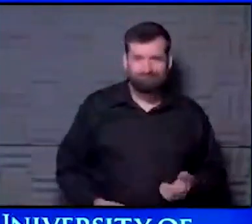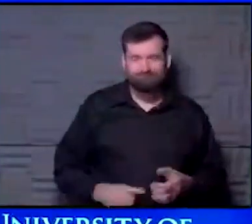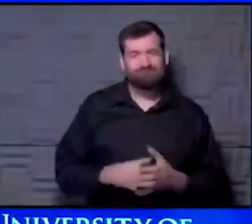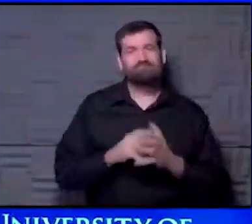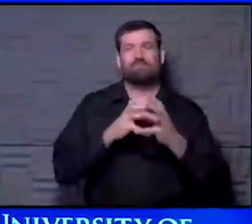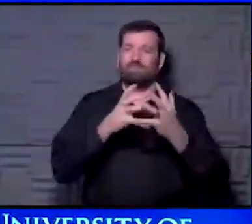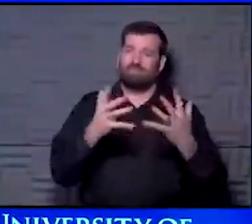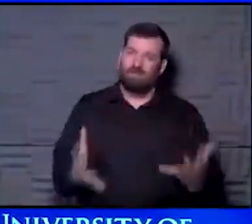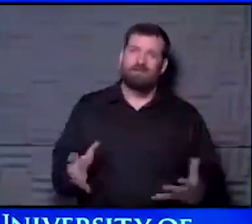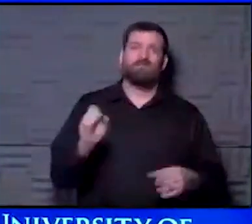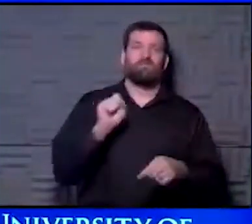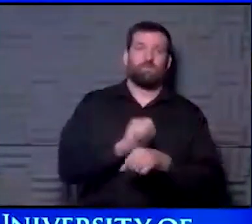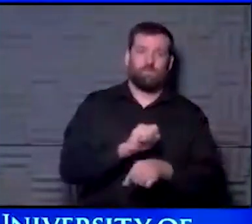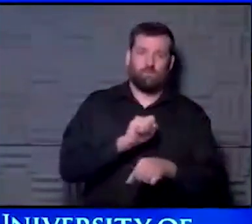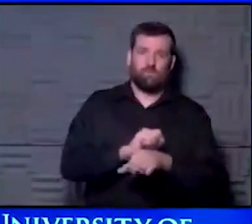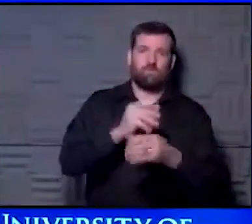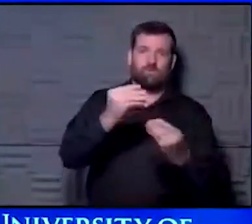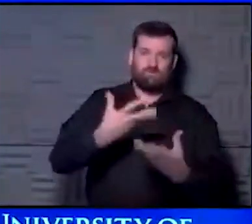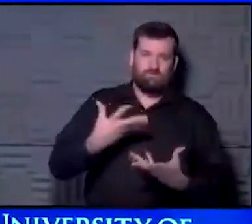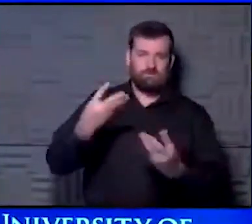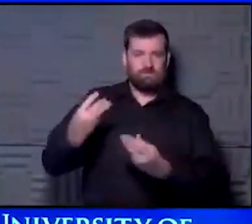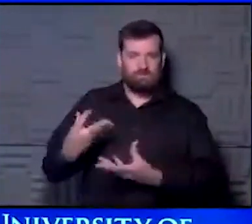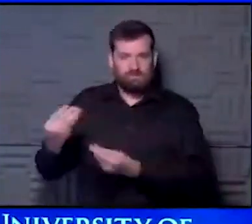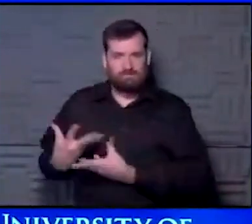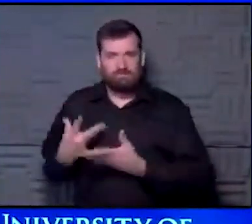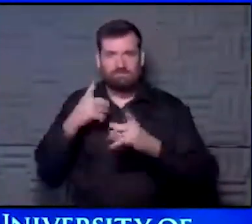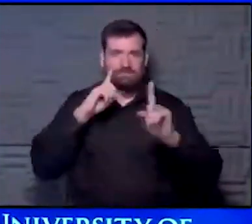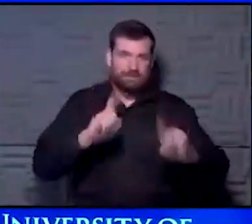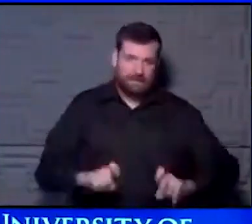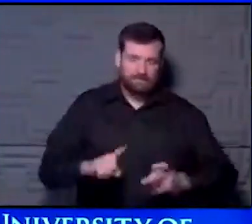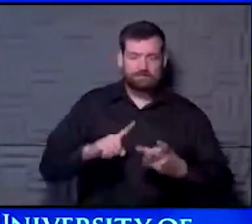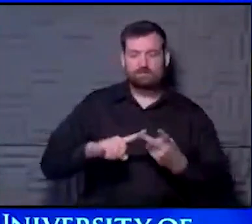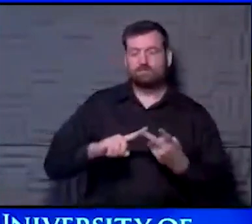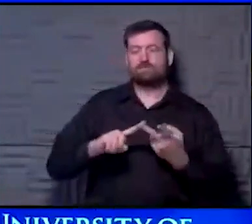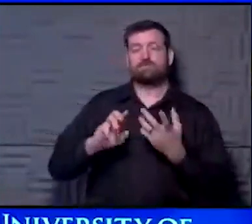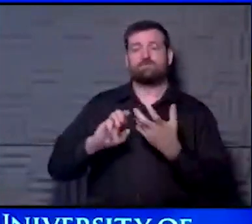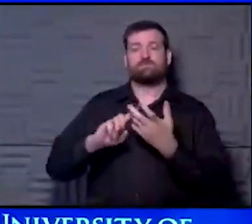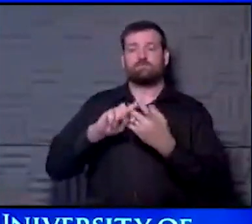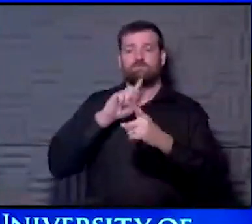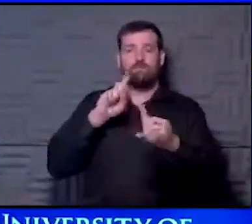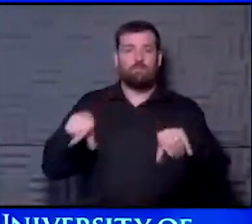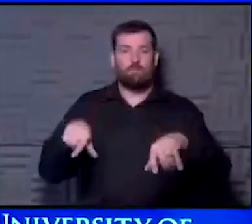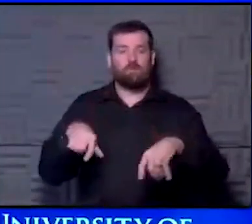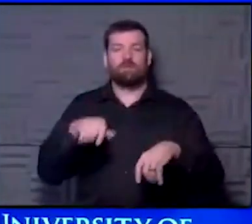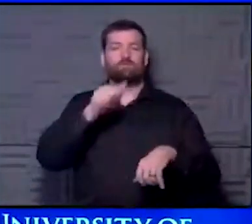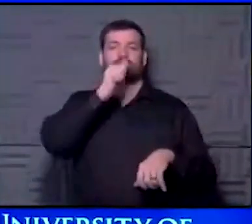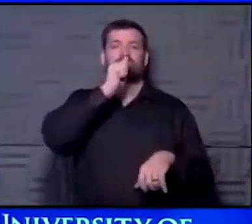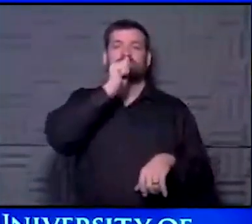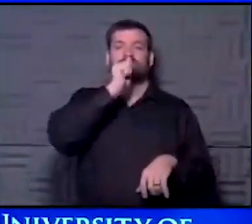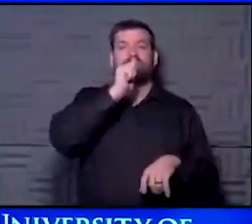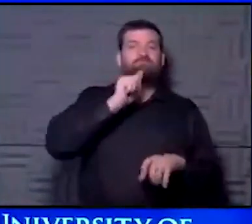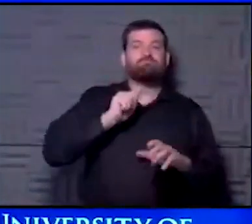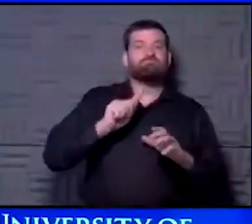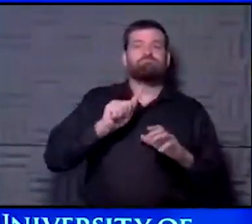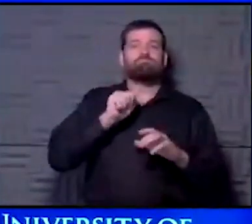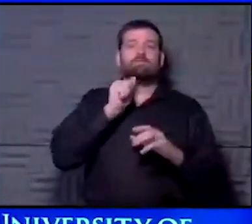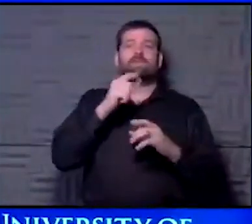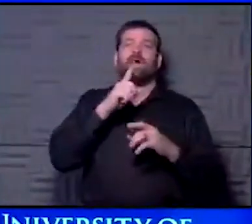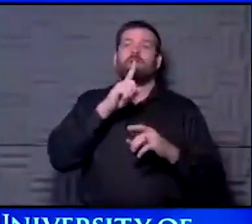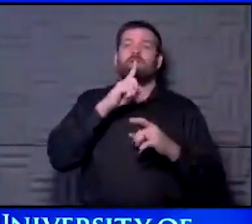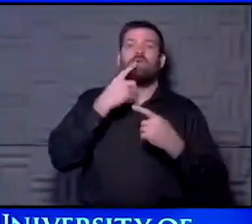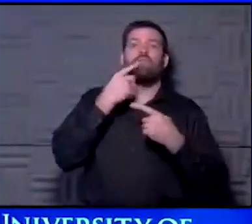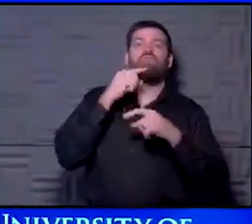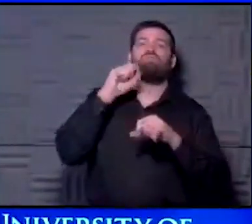work involved in reporting those tests and reporting them in a way that doesn't violate anybody's personal record or personal